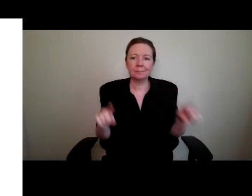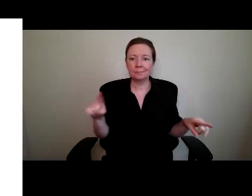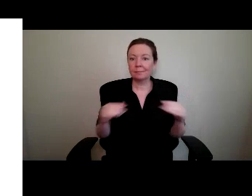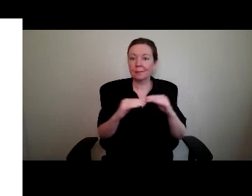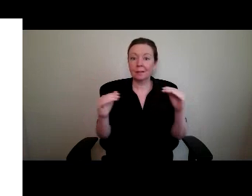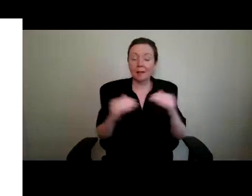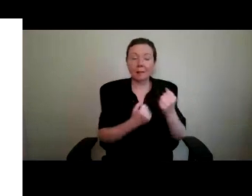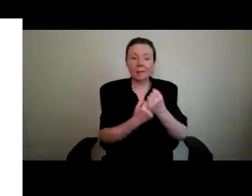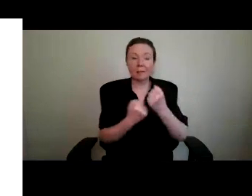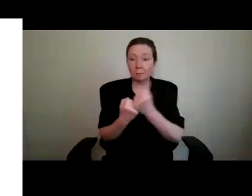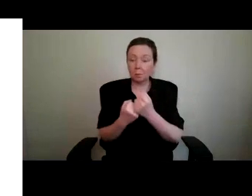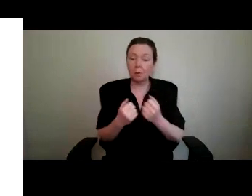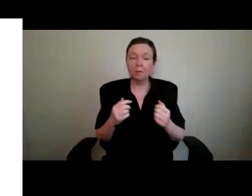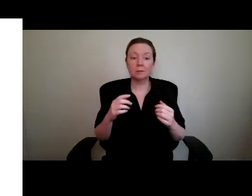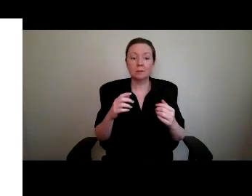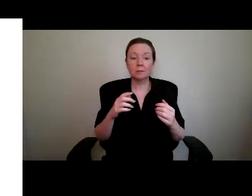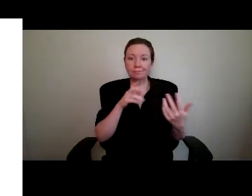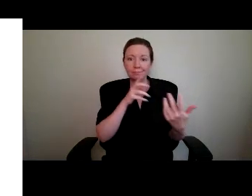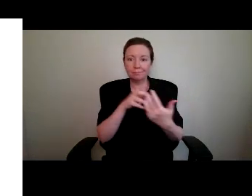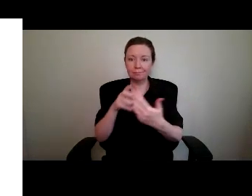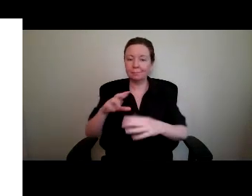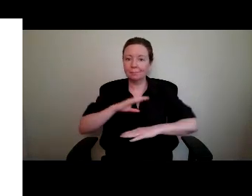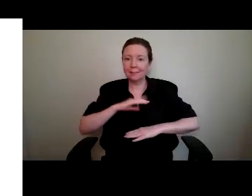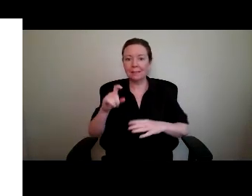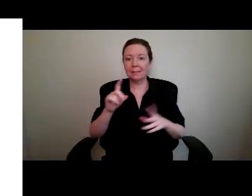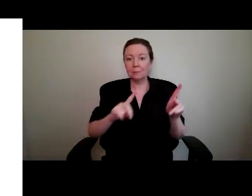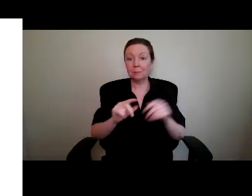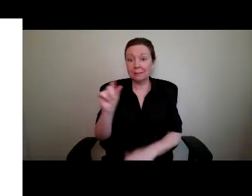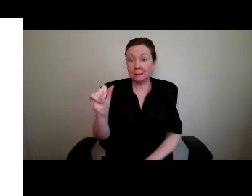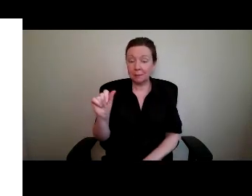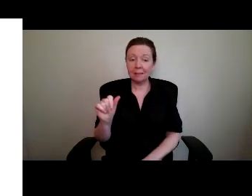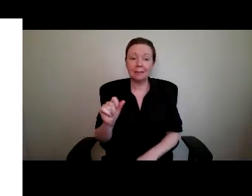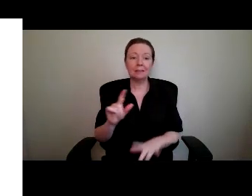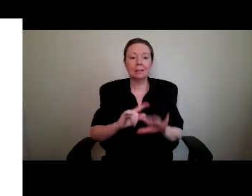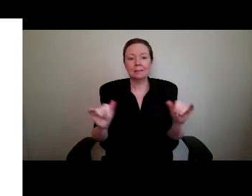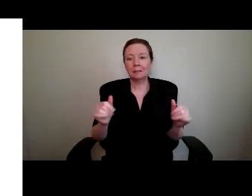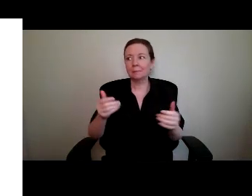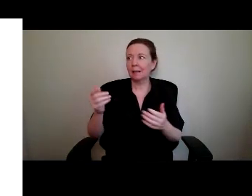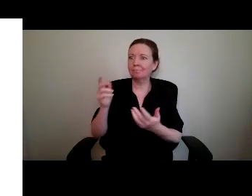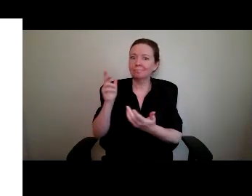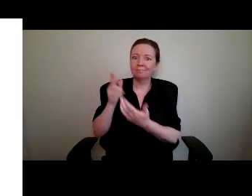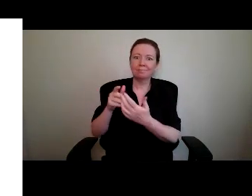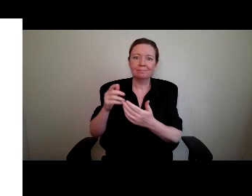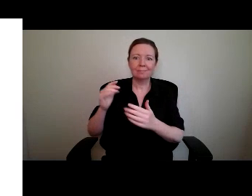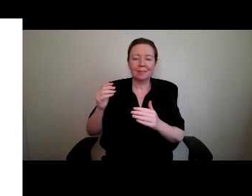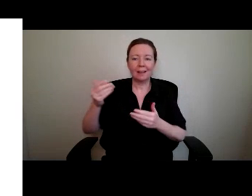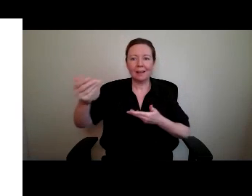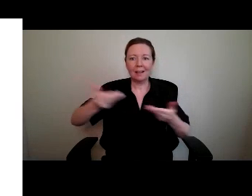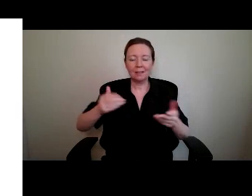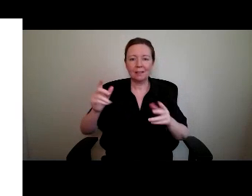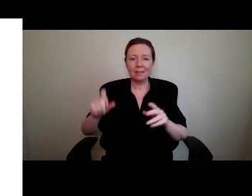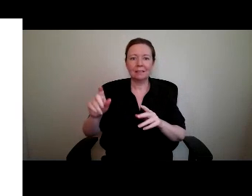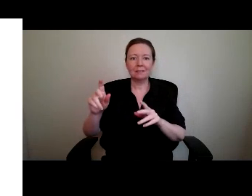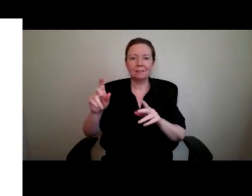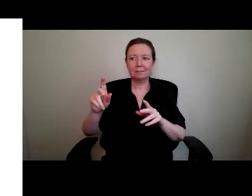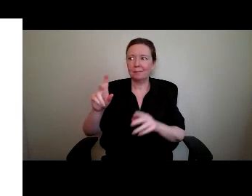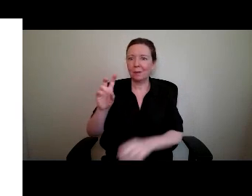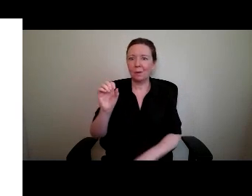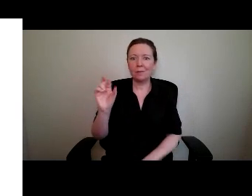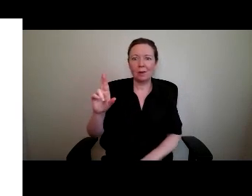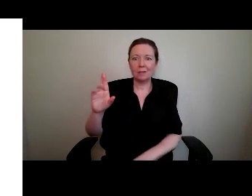meet the individual needs of people with disabilities, while also meeting the hiring needs of OVR's business partners to help